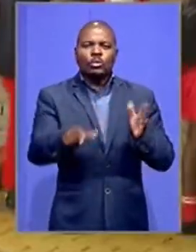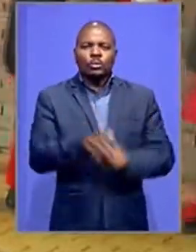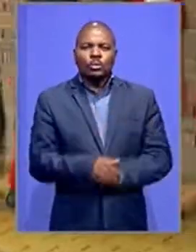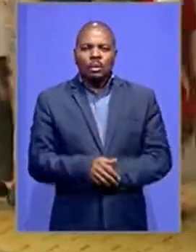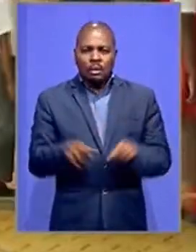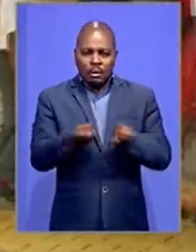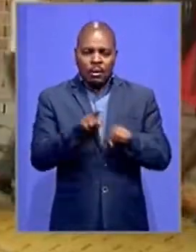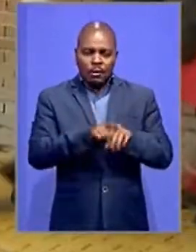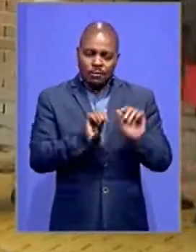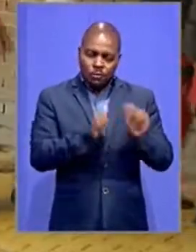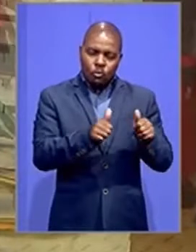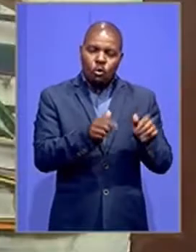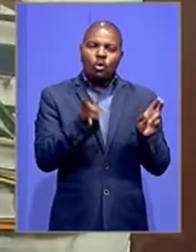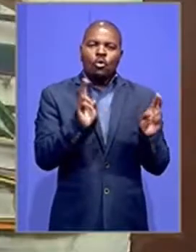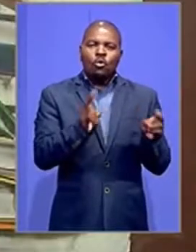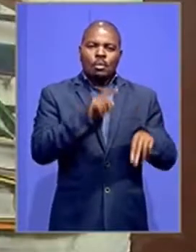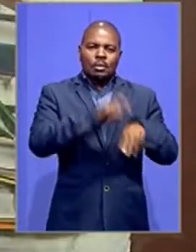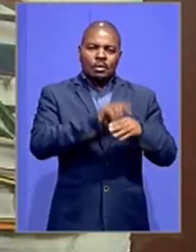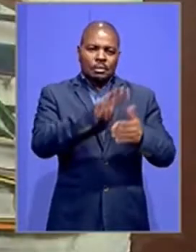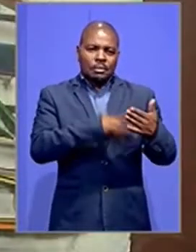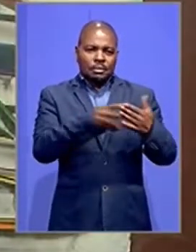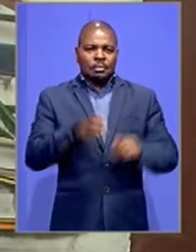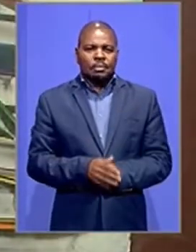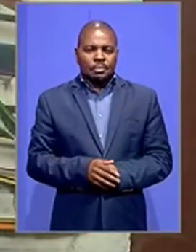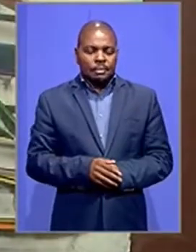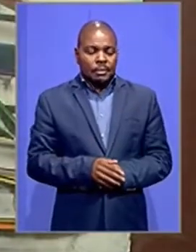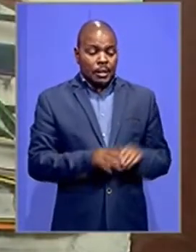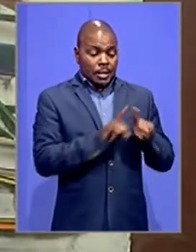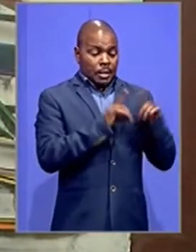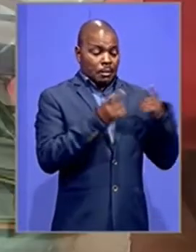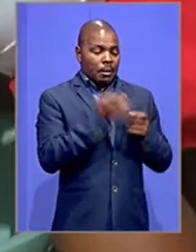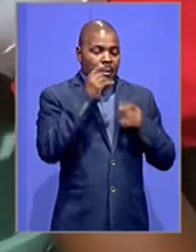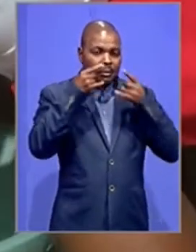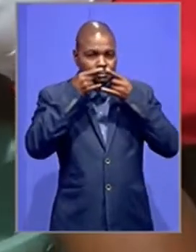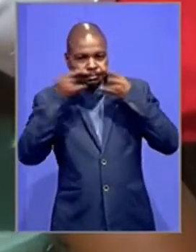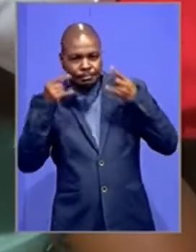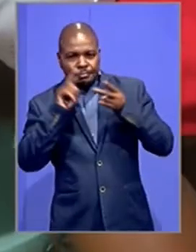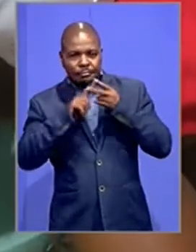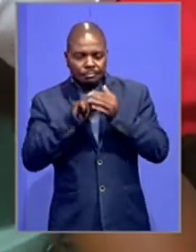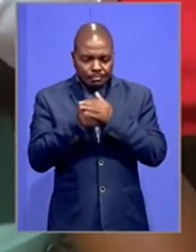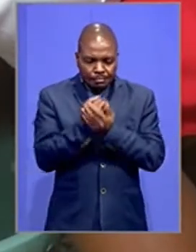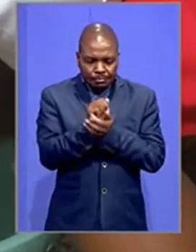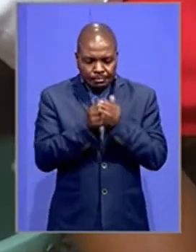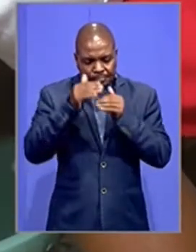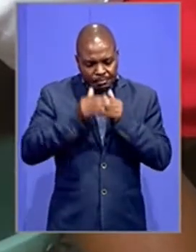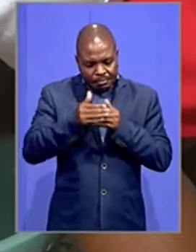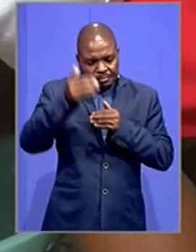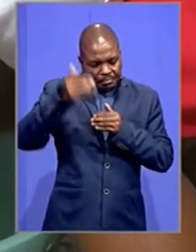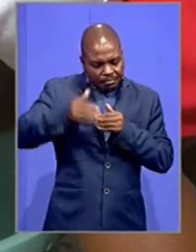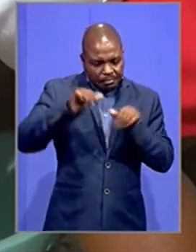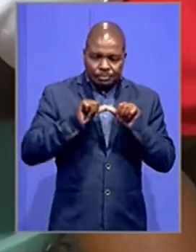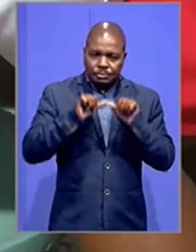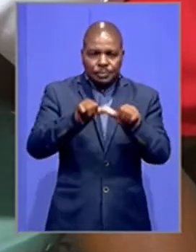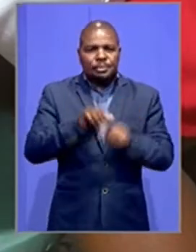traditional timetable. Lefapha la re go apariwa ga di mask le go tlhapiwa ga diatla kgafetsa go tla tswelela.